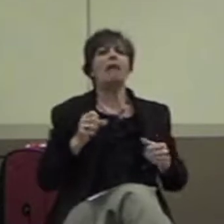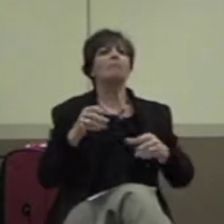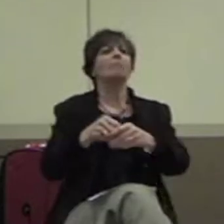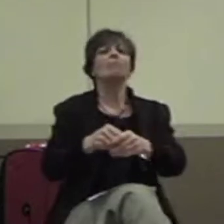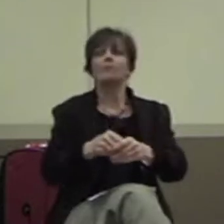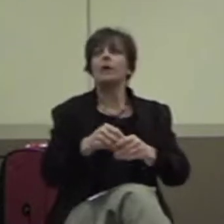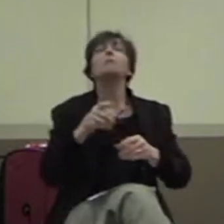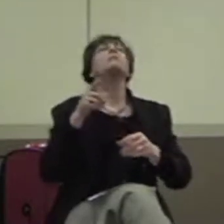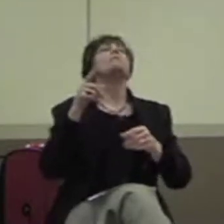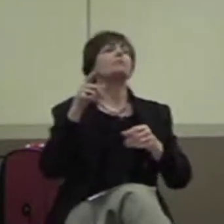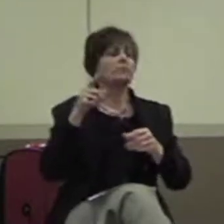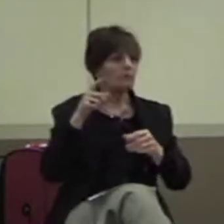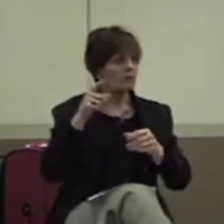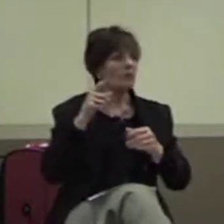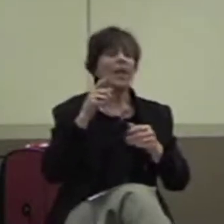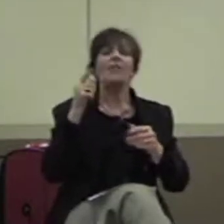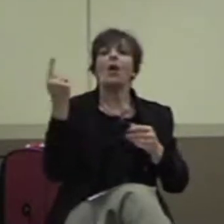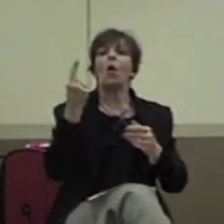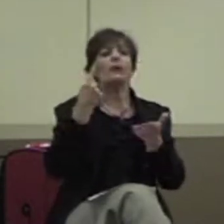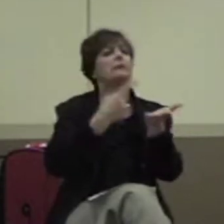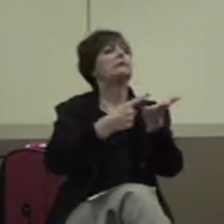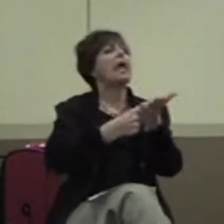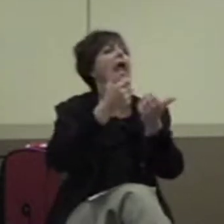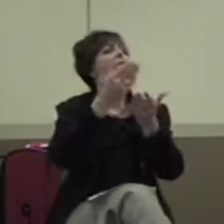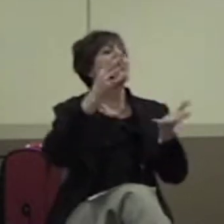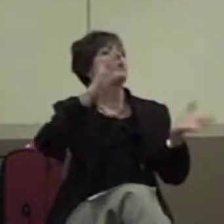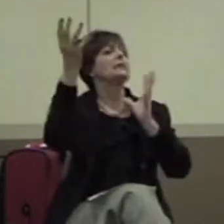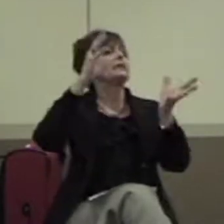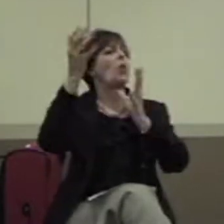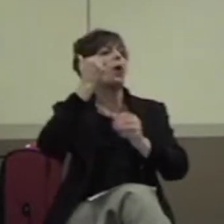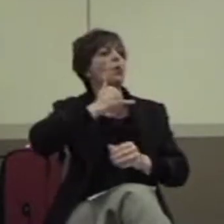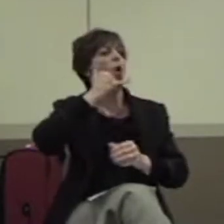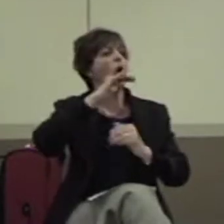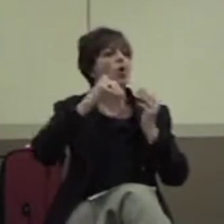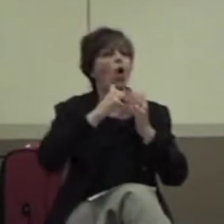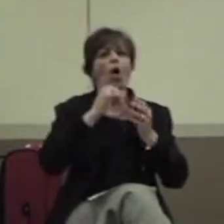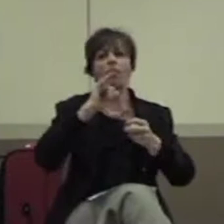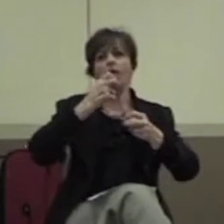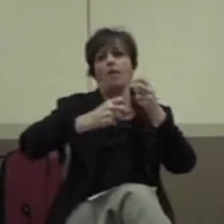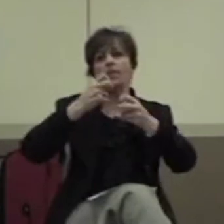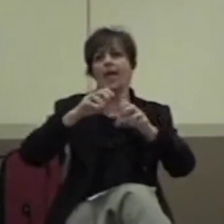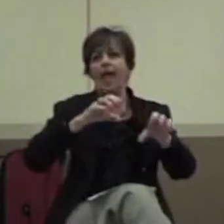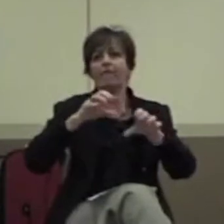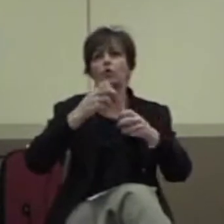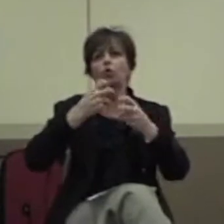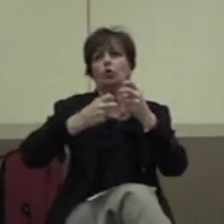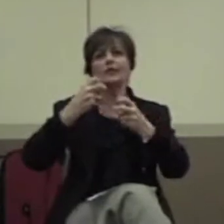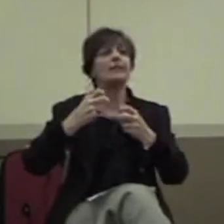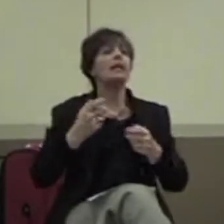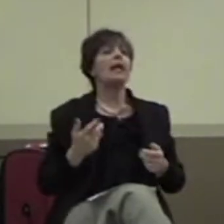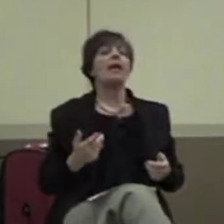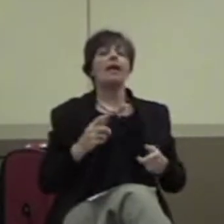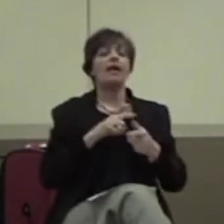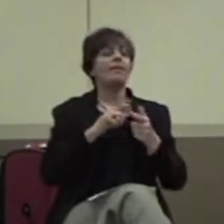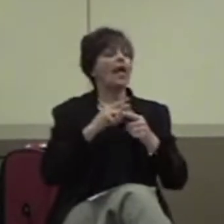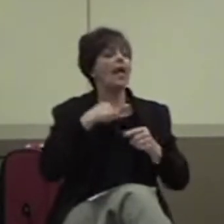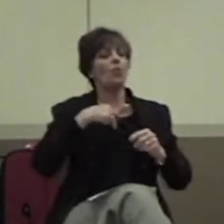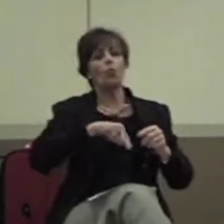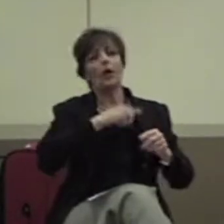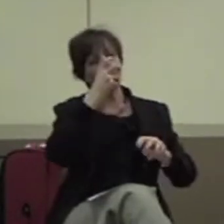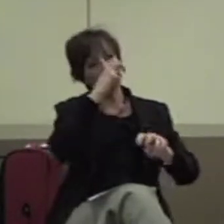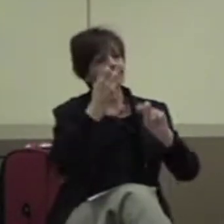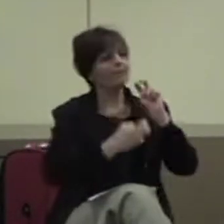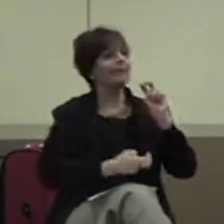off? Everything that's going wrong, you know, all the behaviors. And when that happens, we get stuck down